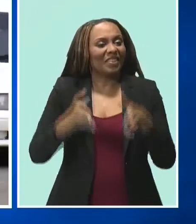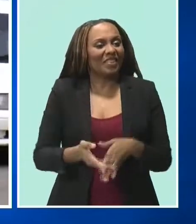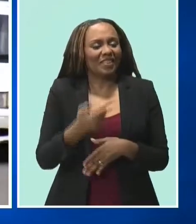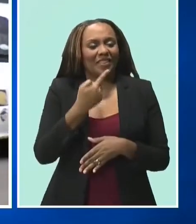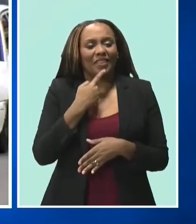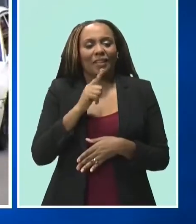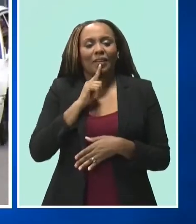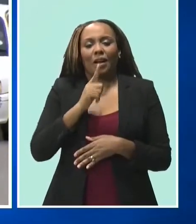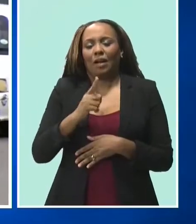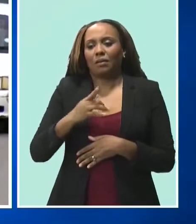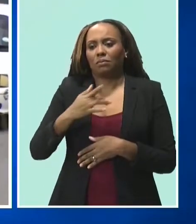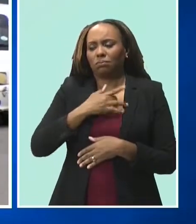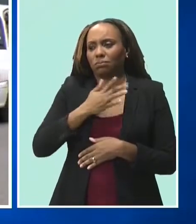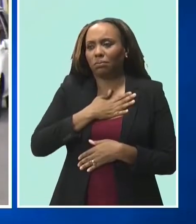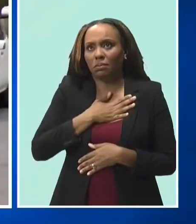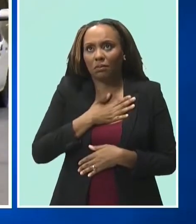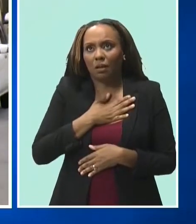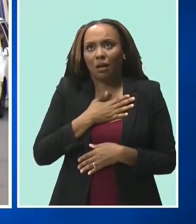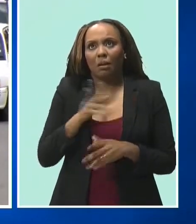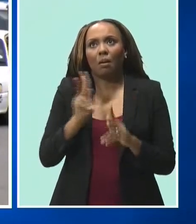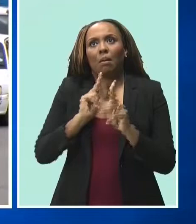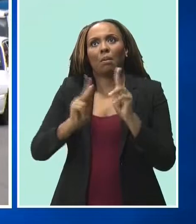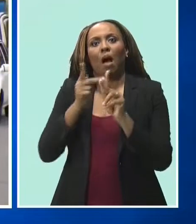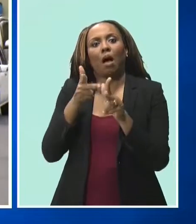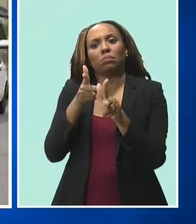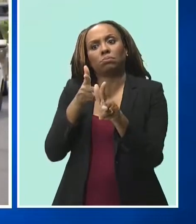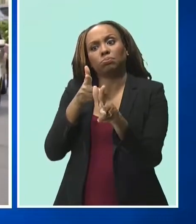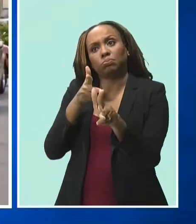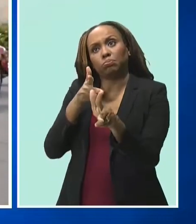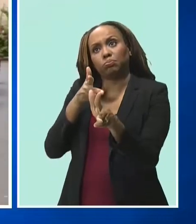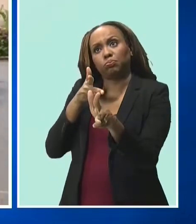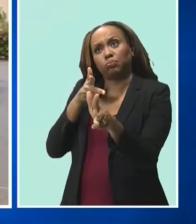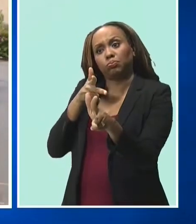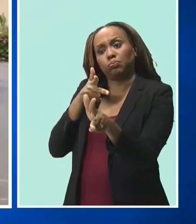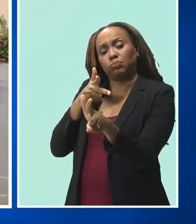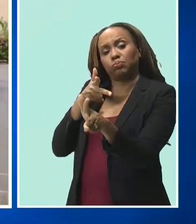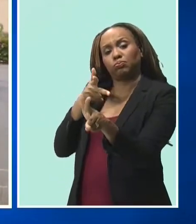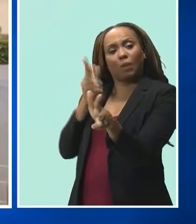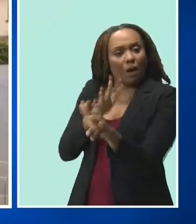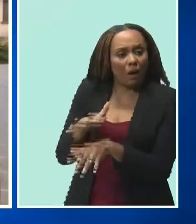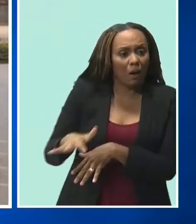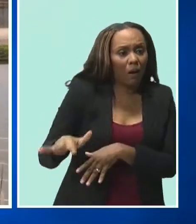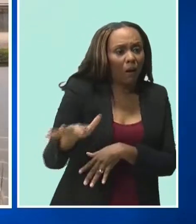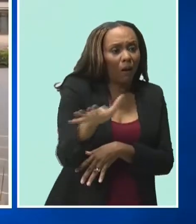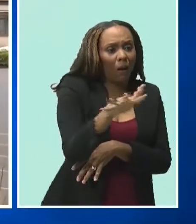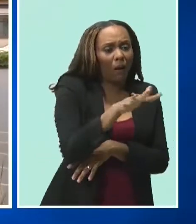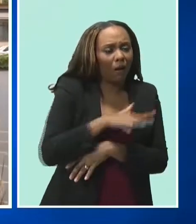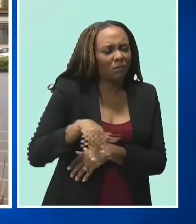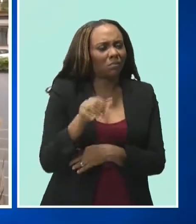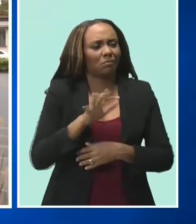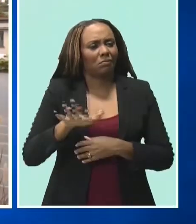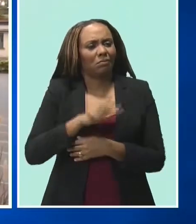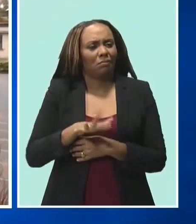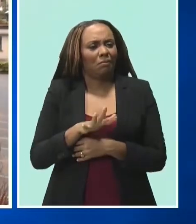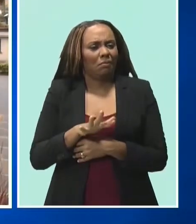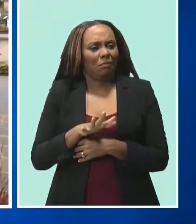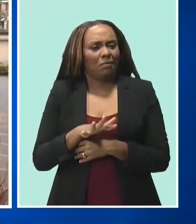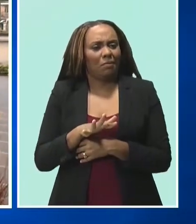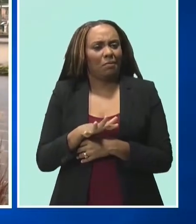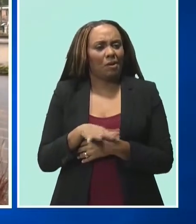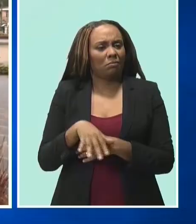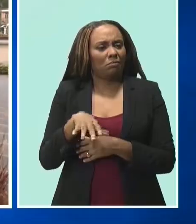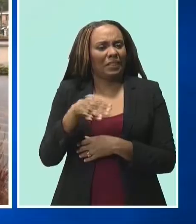were humbled by the very large crowds at Chefette locations across the island yesterday. He says approximately 2/3 of the